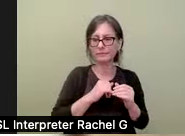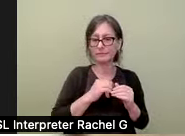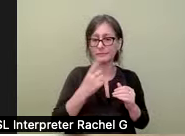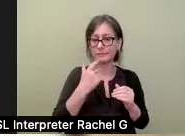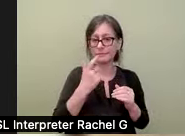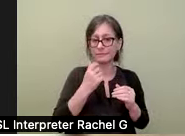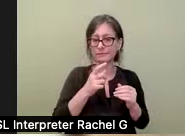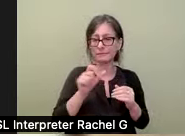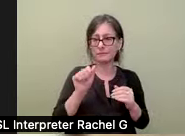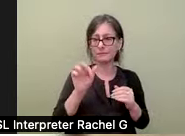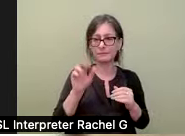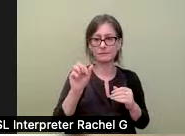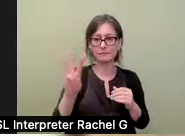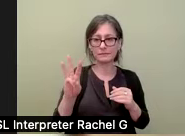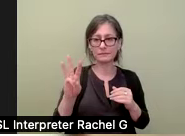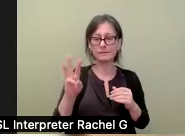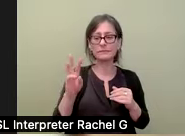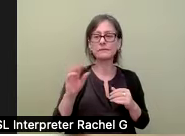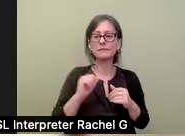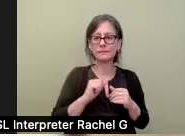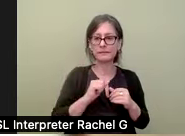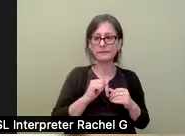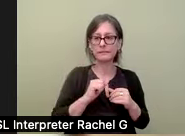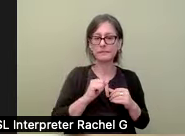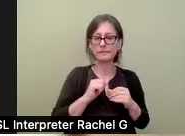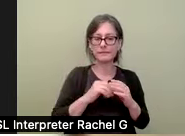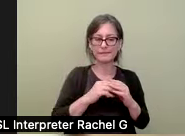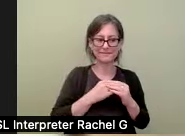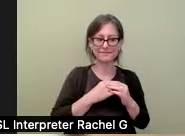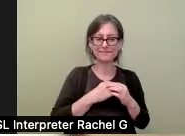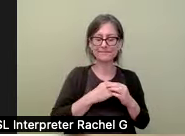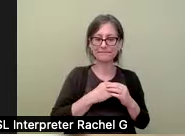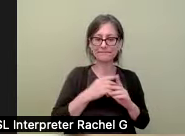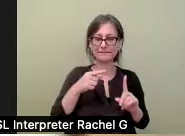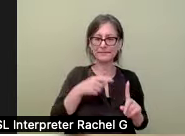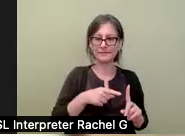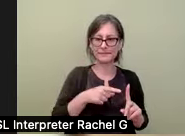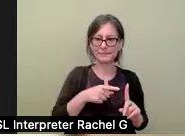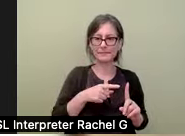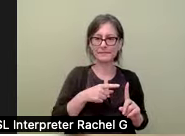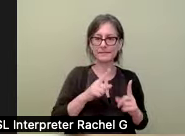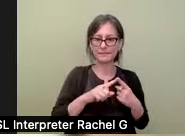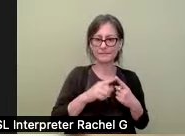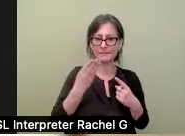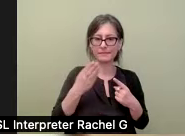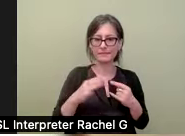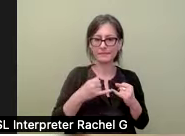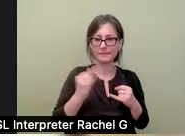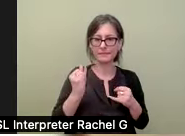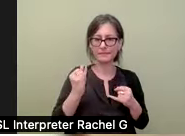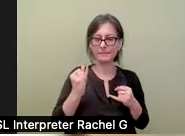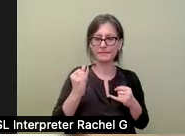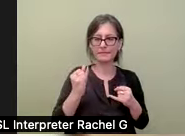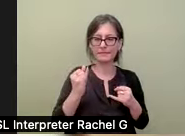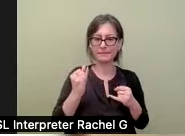arrow, excuse me, is pointing to the blue line. That's